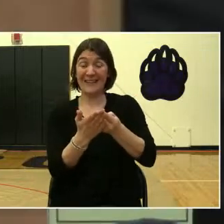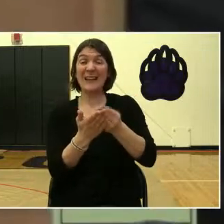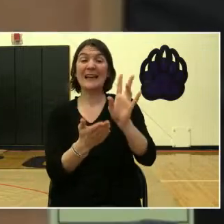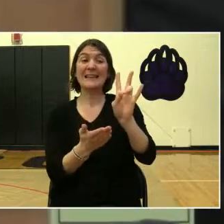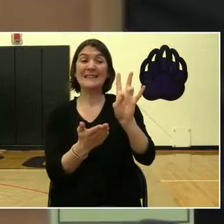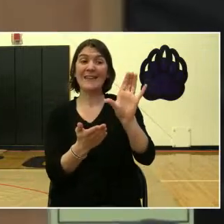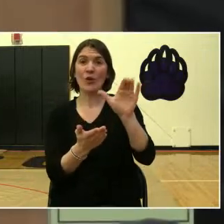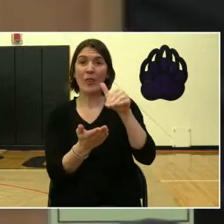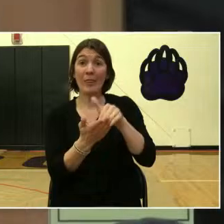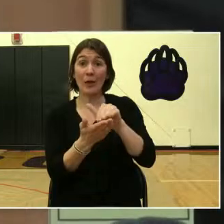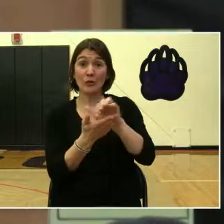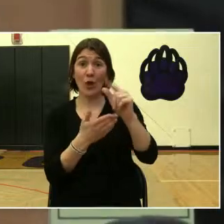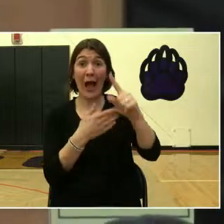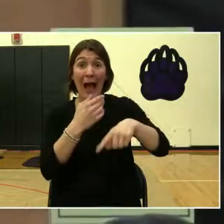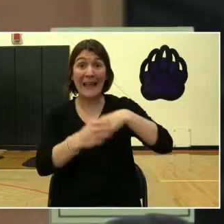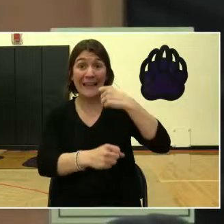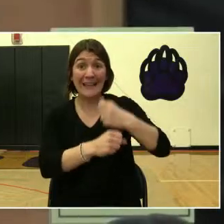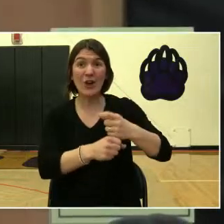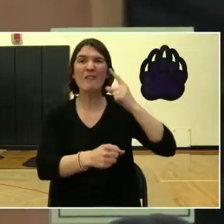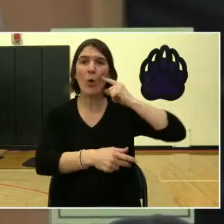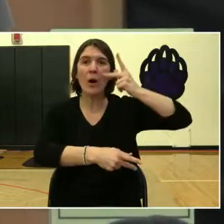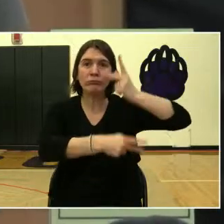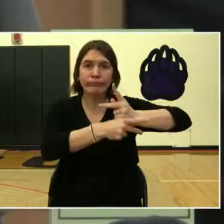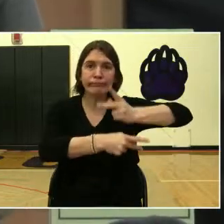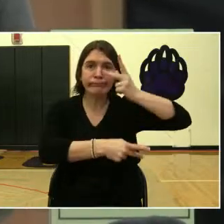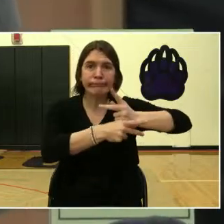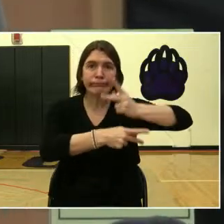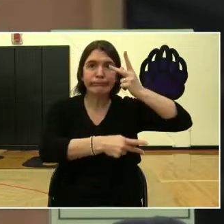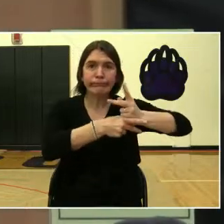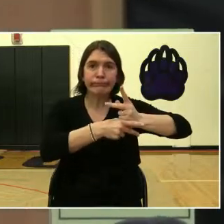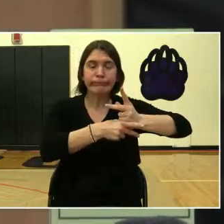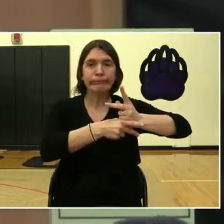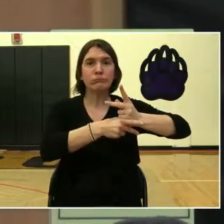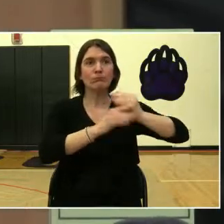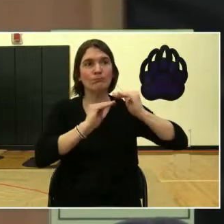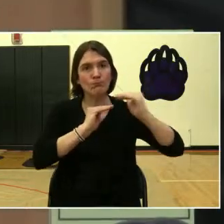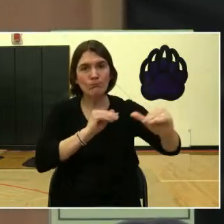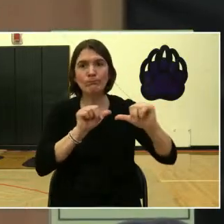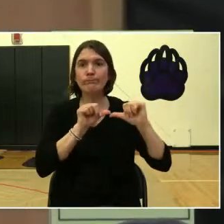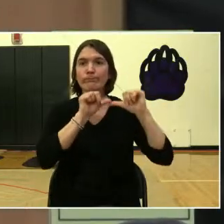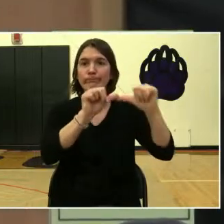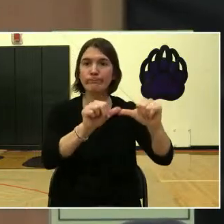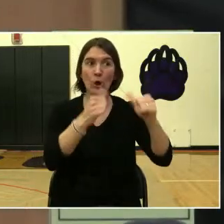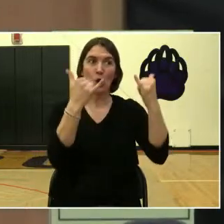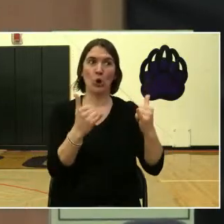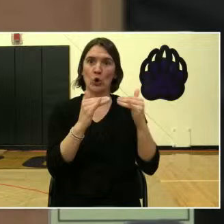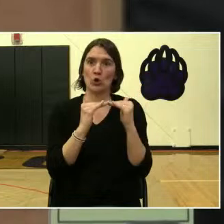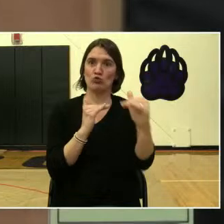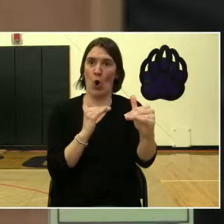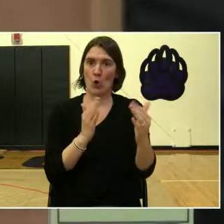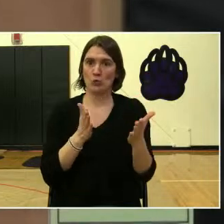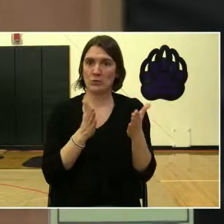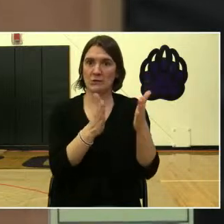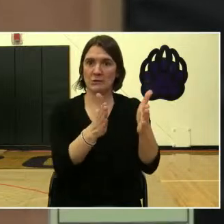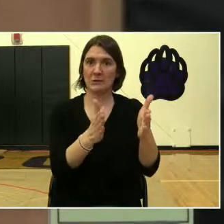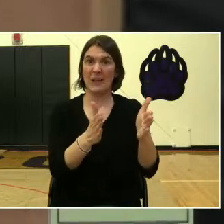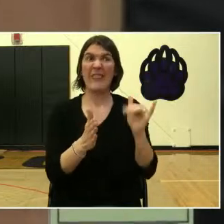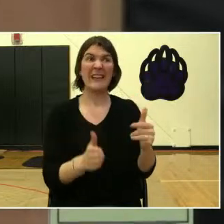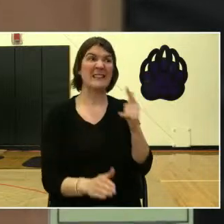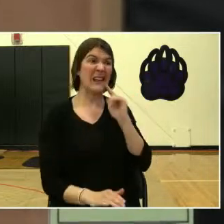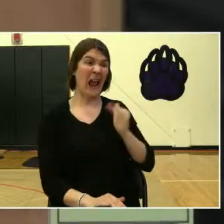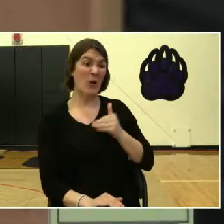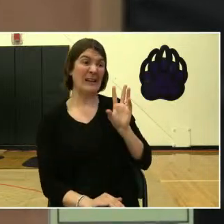$700,000 a year to maintain the current um condition of our roadways which they rate it as a